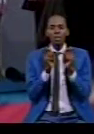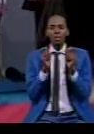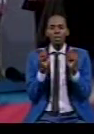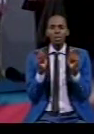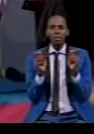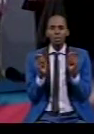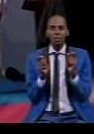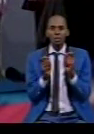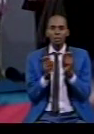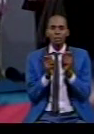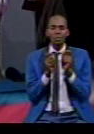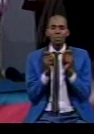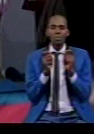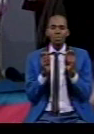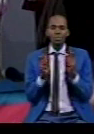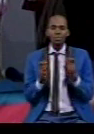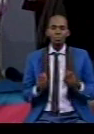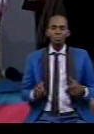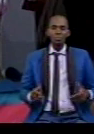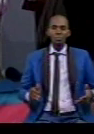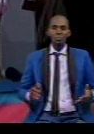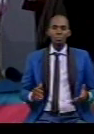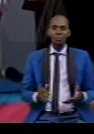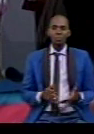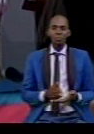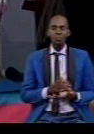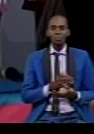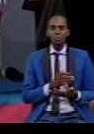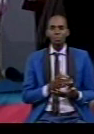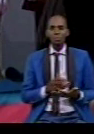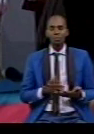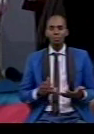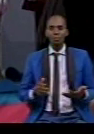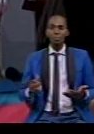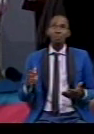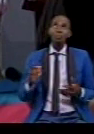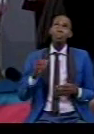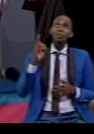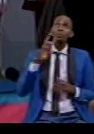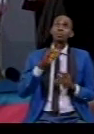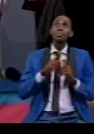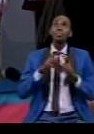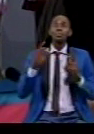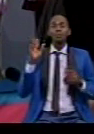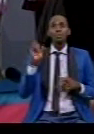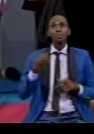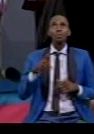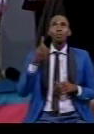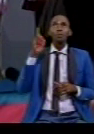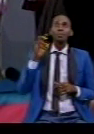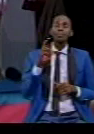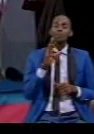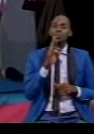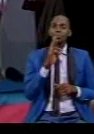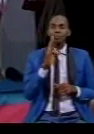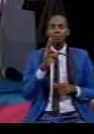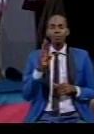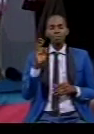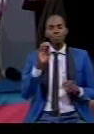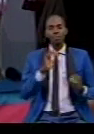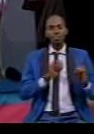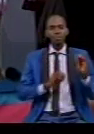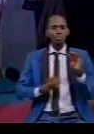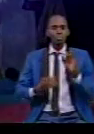doing every day, every time, what he, Christ, would have been